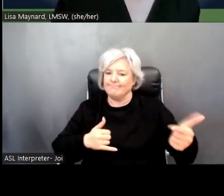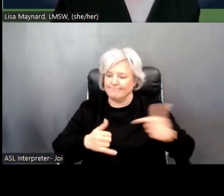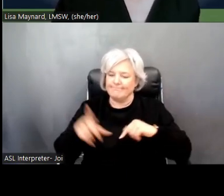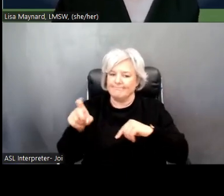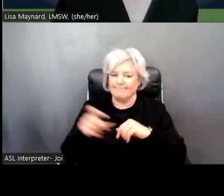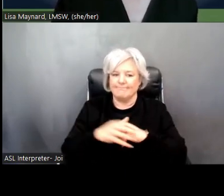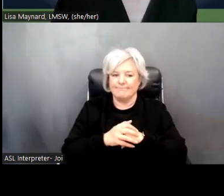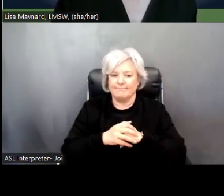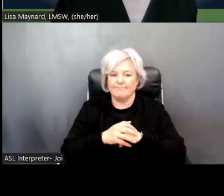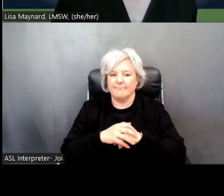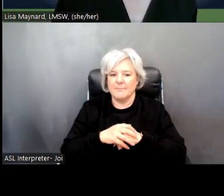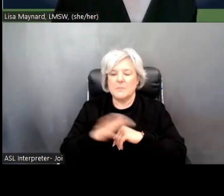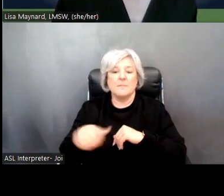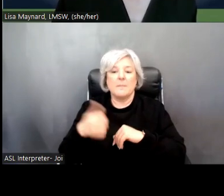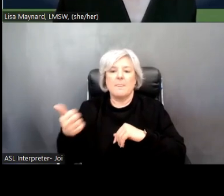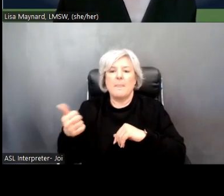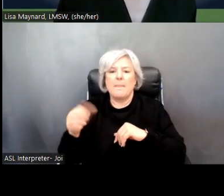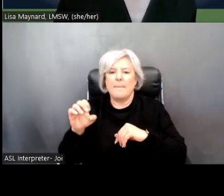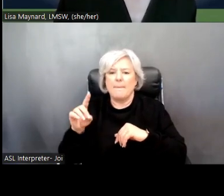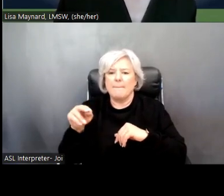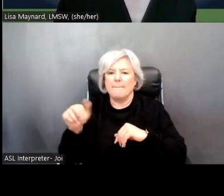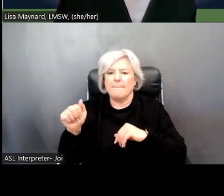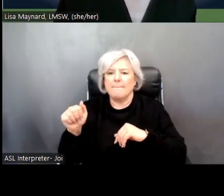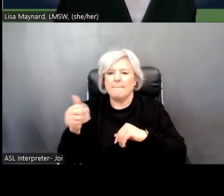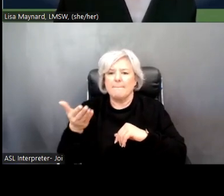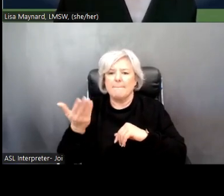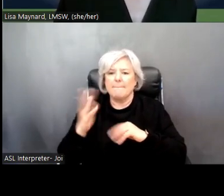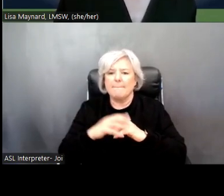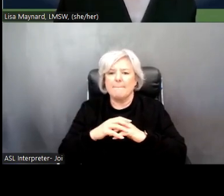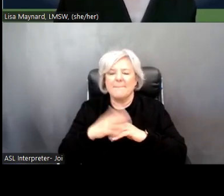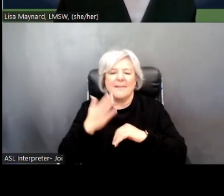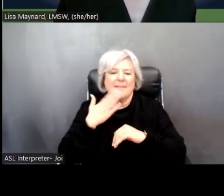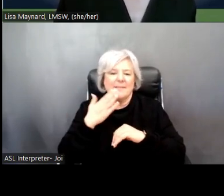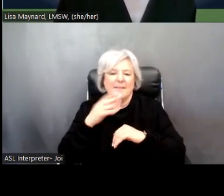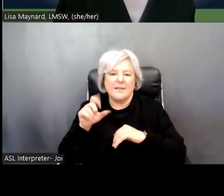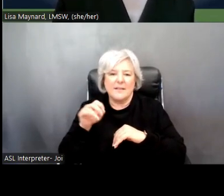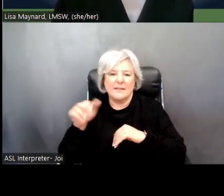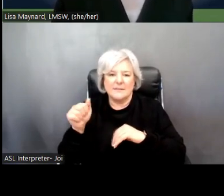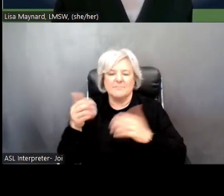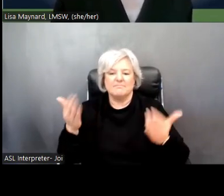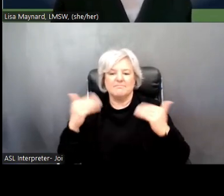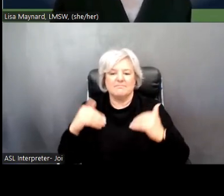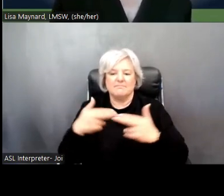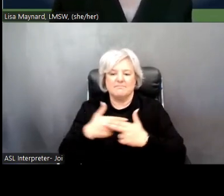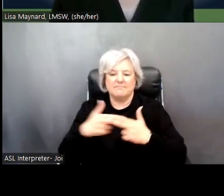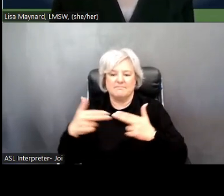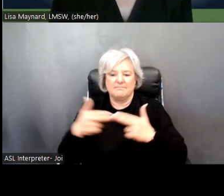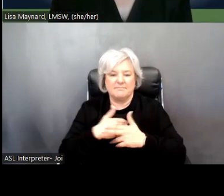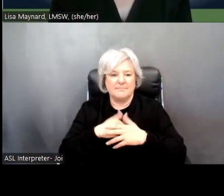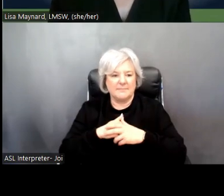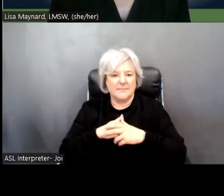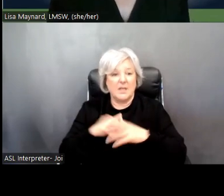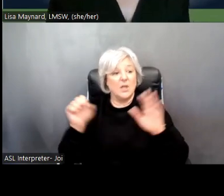Okay, what are some other things, Edna? all righty. Thank you, Lisa. Let's go to the next slide.